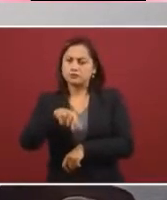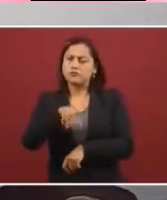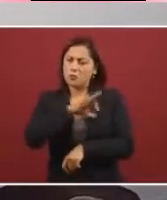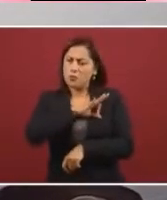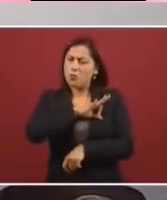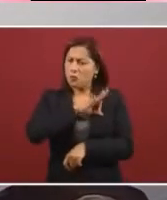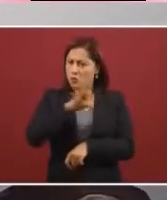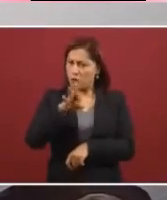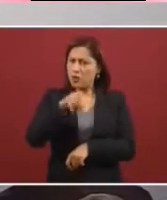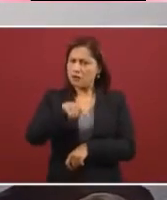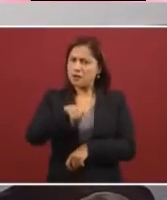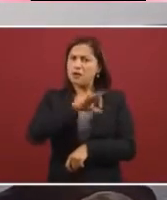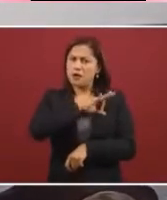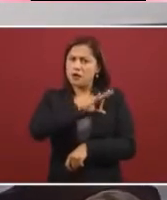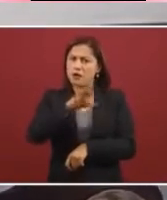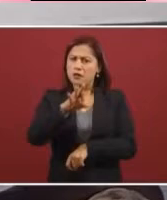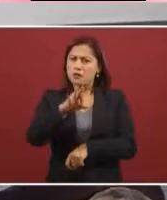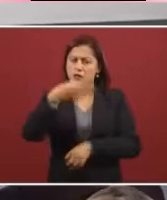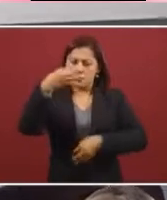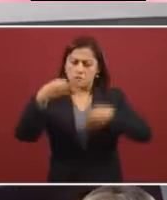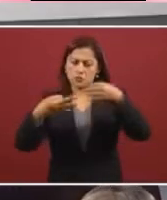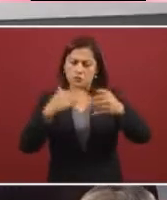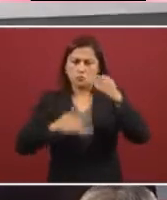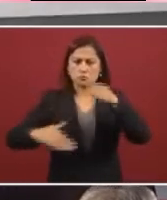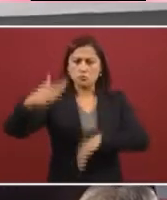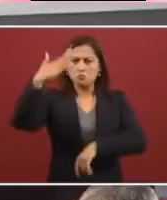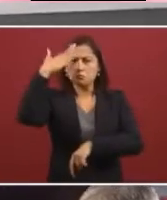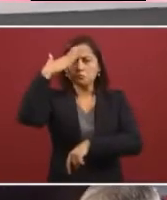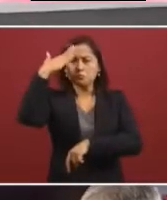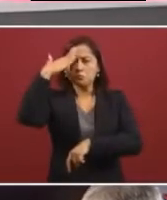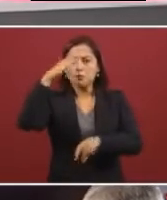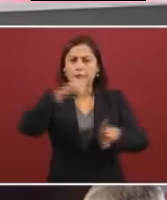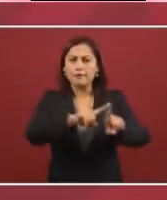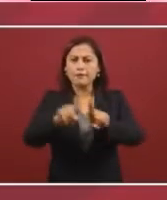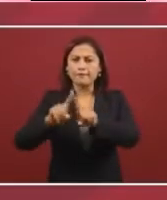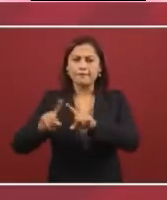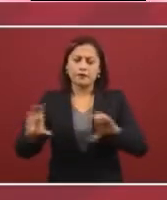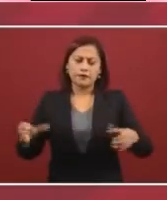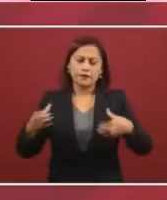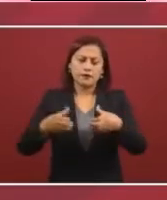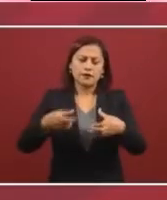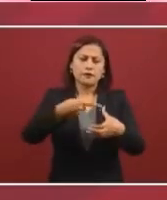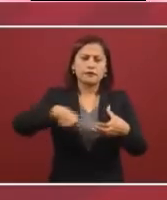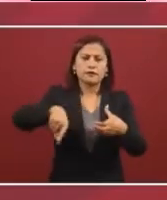be with the ministers and members